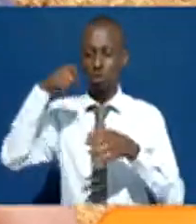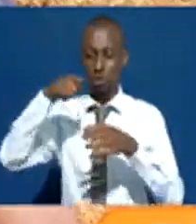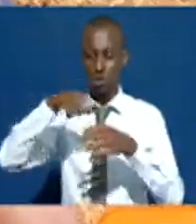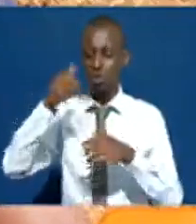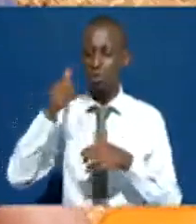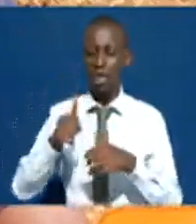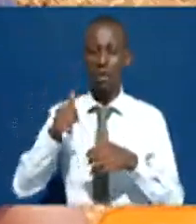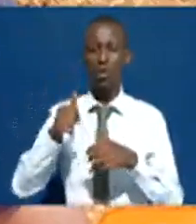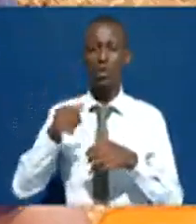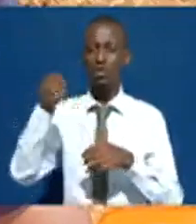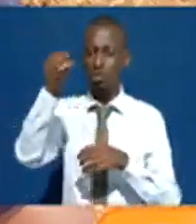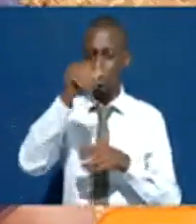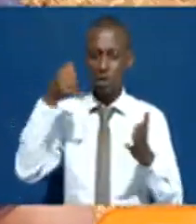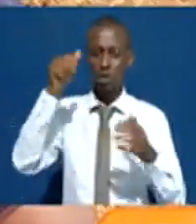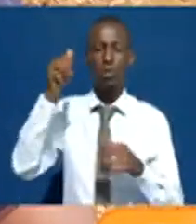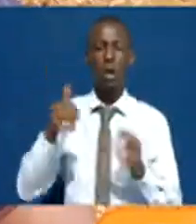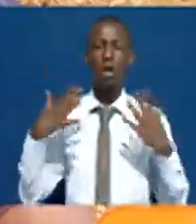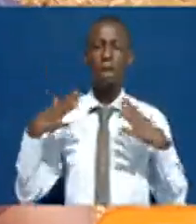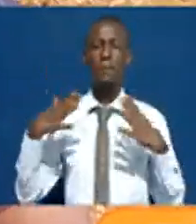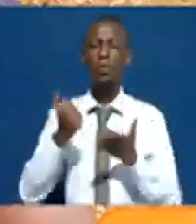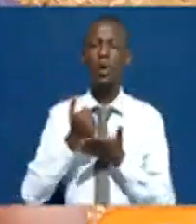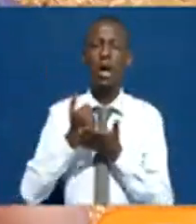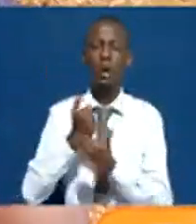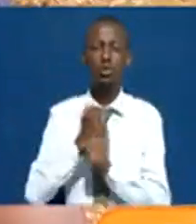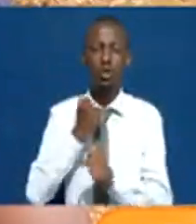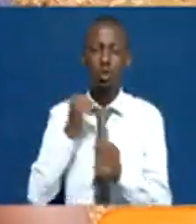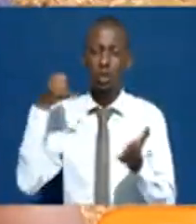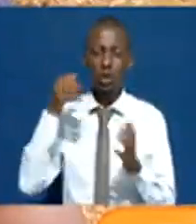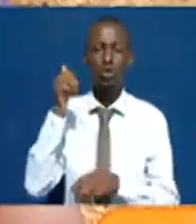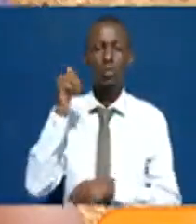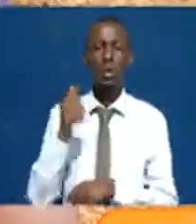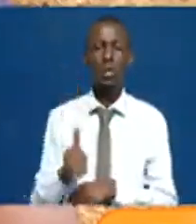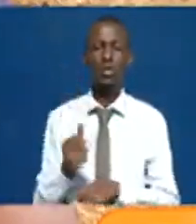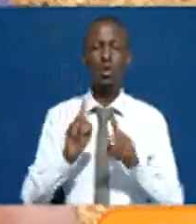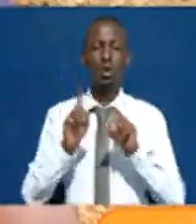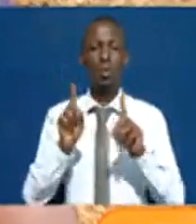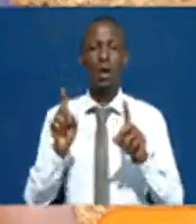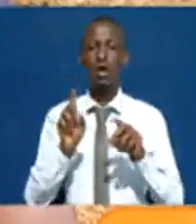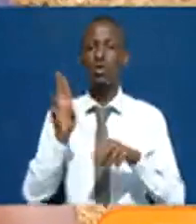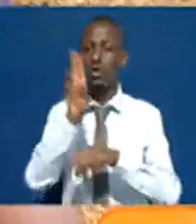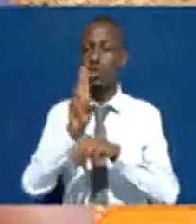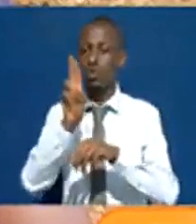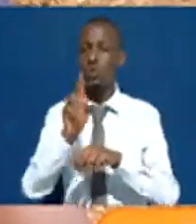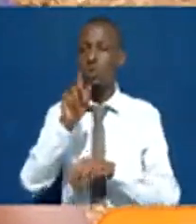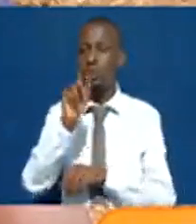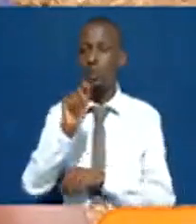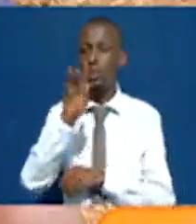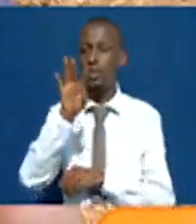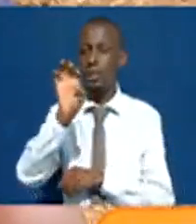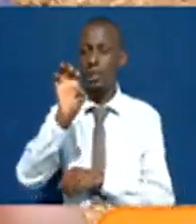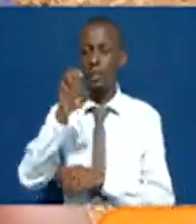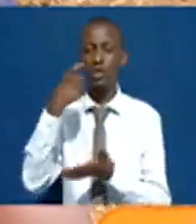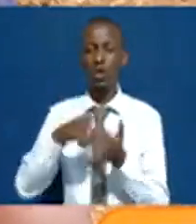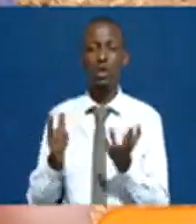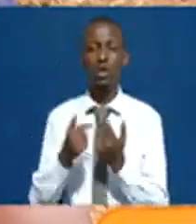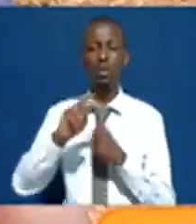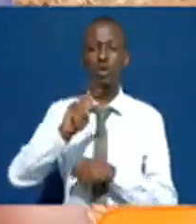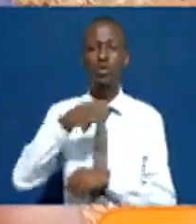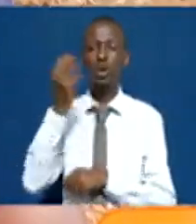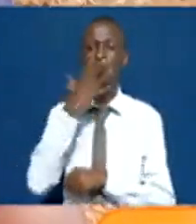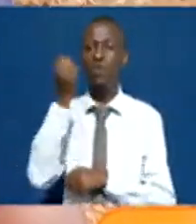mbolea, sijahesabu watu nitaita pale wanizaidie. Lakini huyu wa deep tillage, yeye alinilipisha